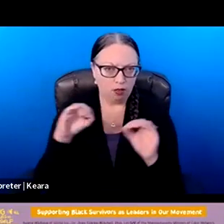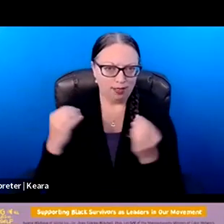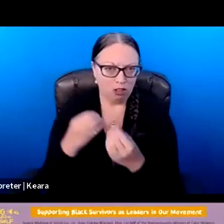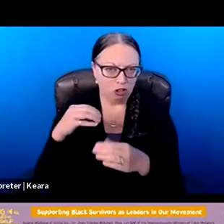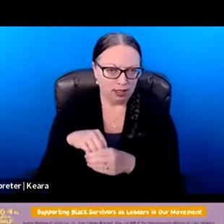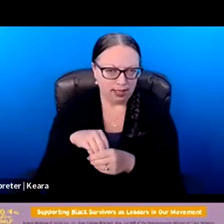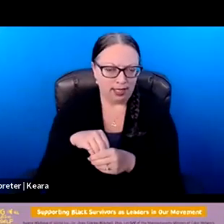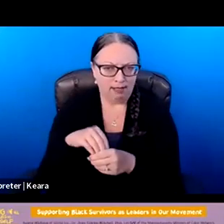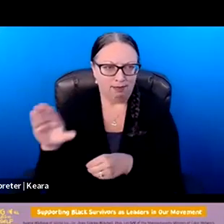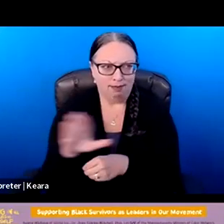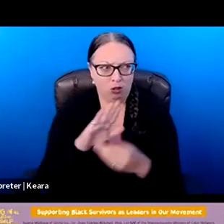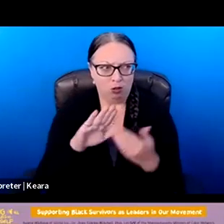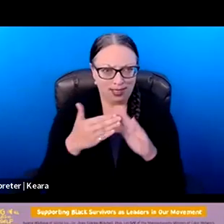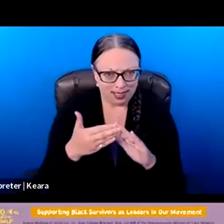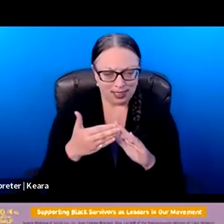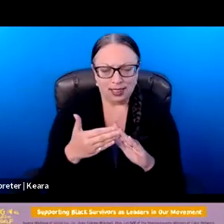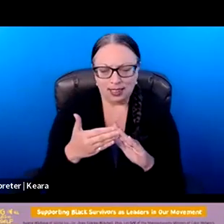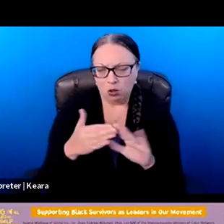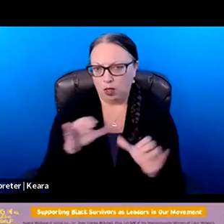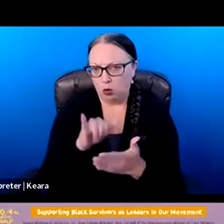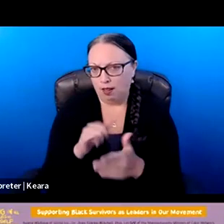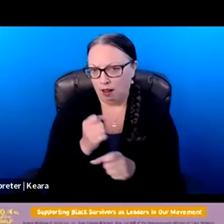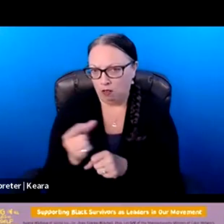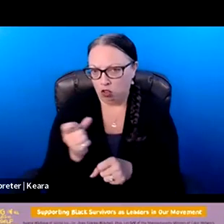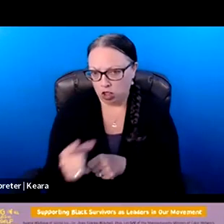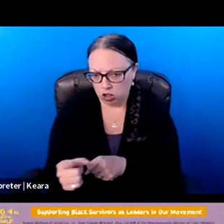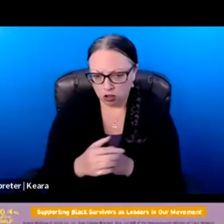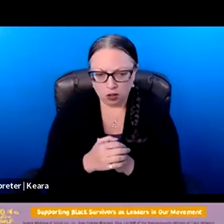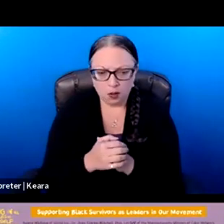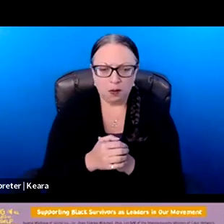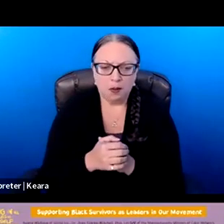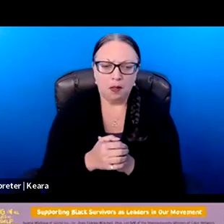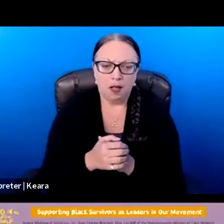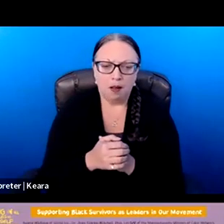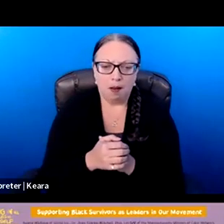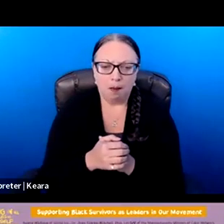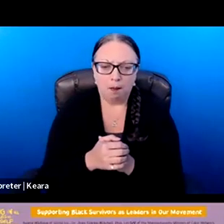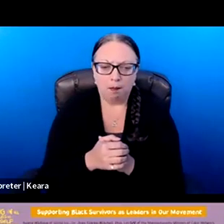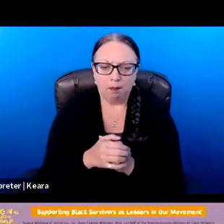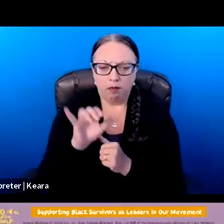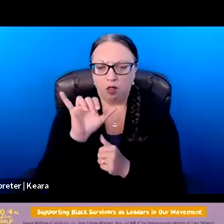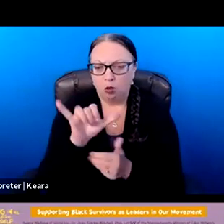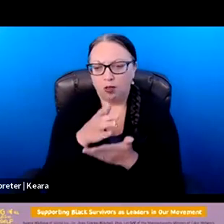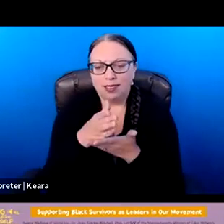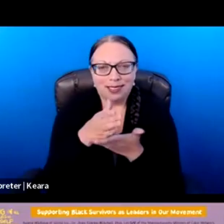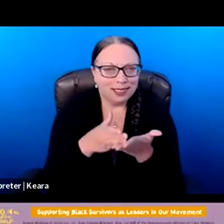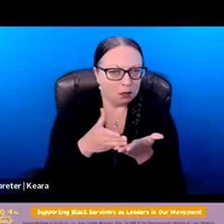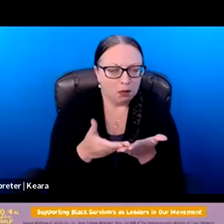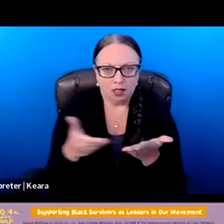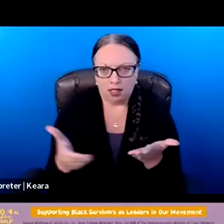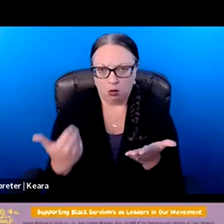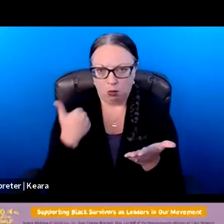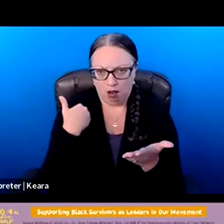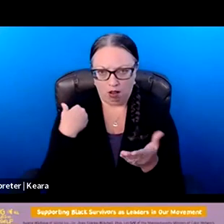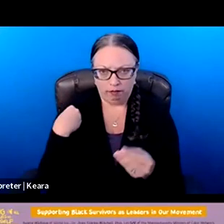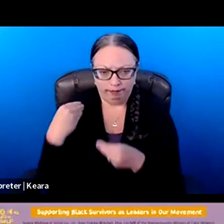that's something that we do every year. And those are just some of the things that we kind of have coming down the